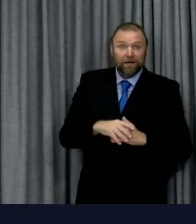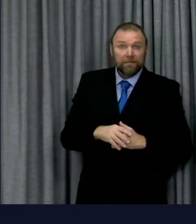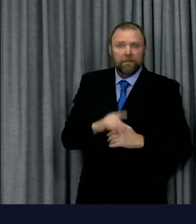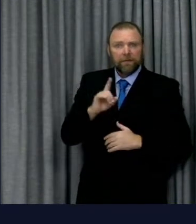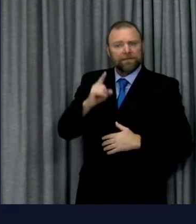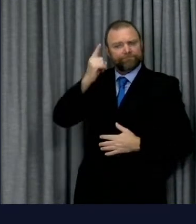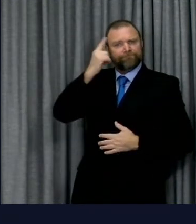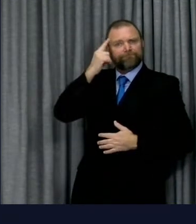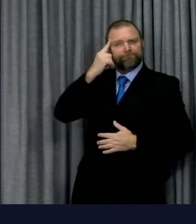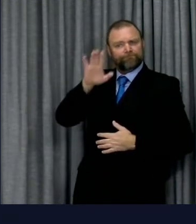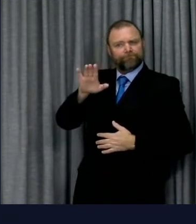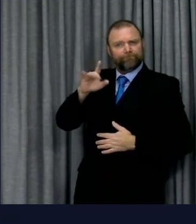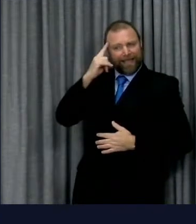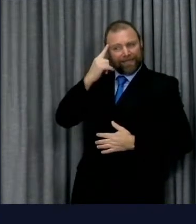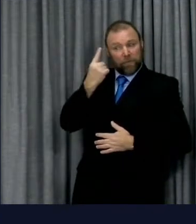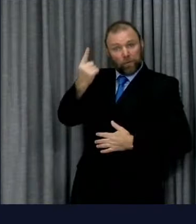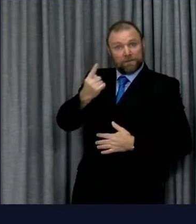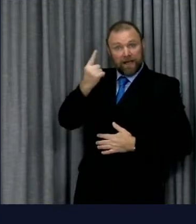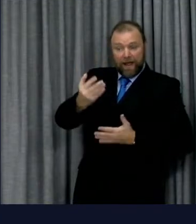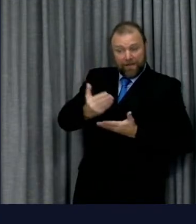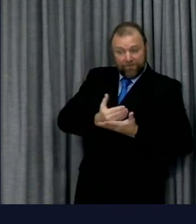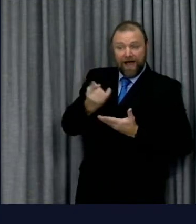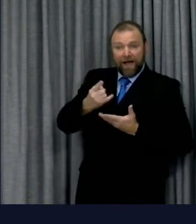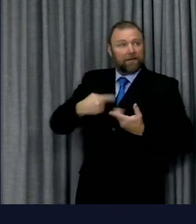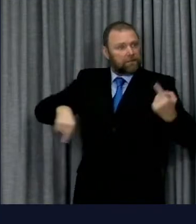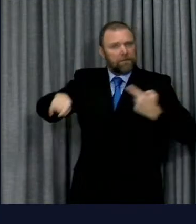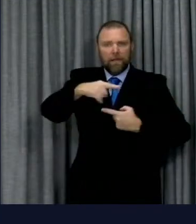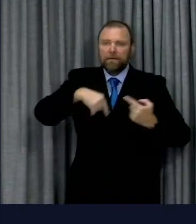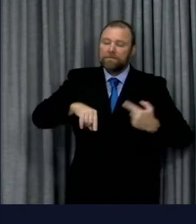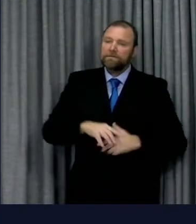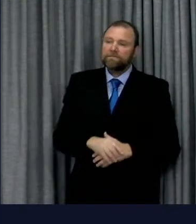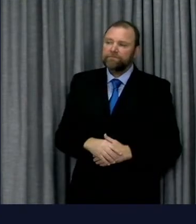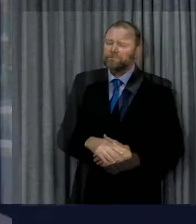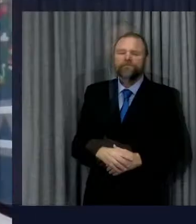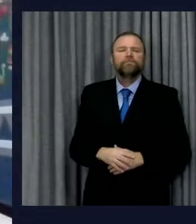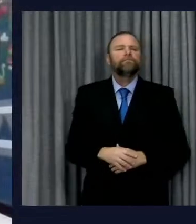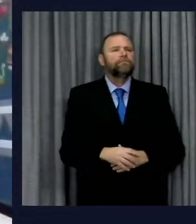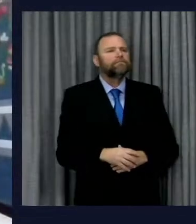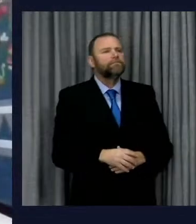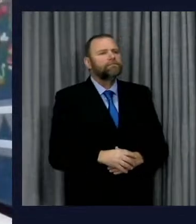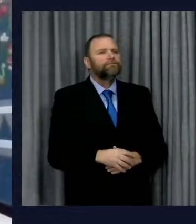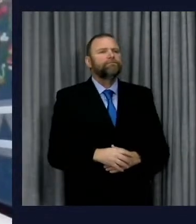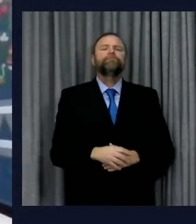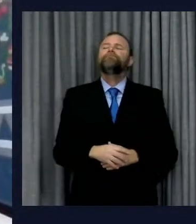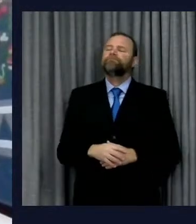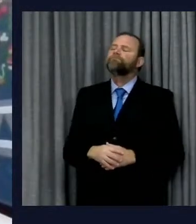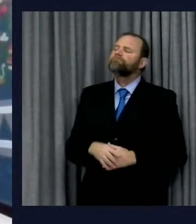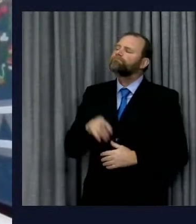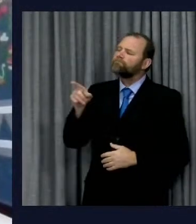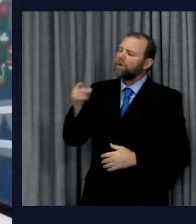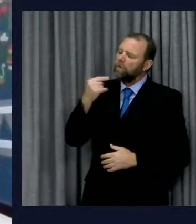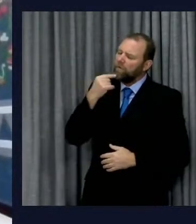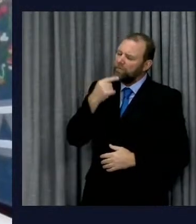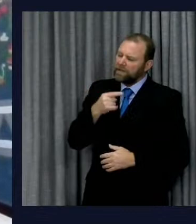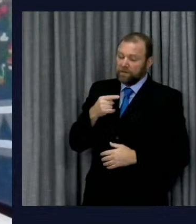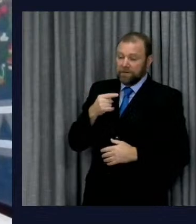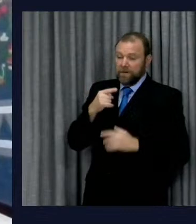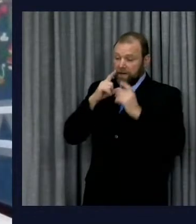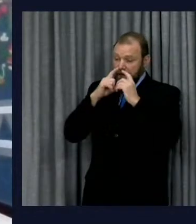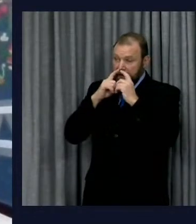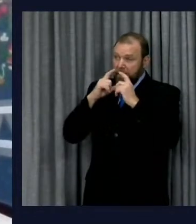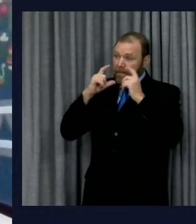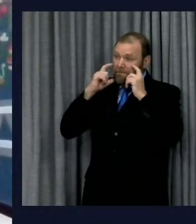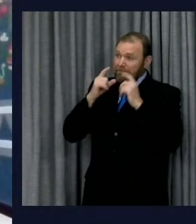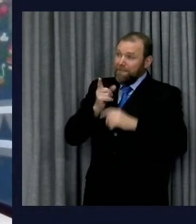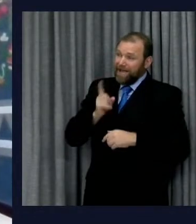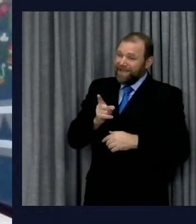their own welfare and the welfare of others. You mentioned masks there, and of course in Wales we will be required to wear masks indoors in